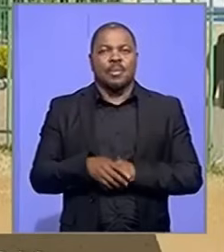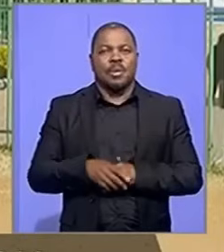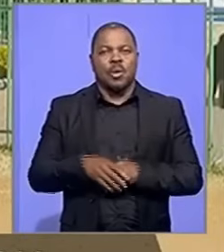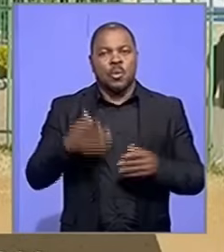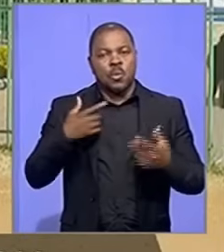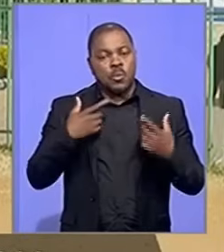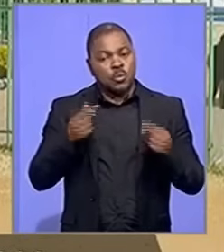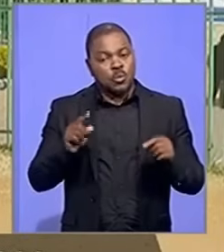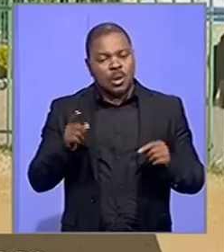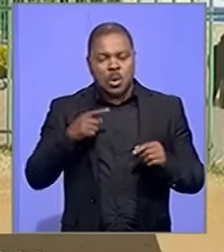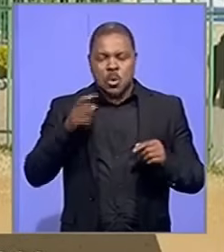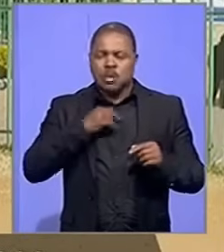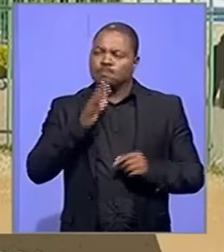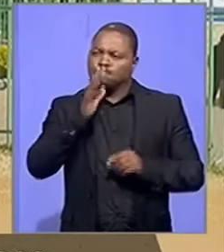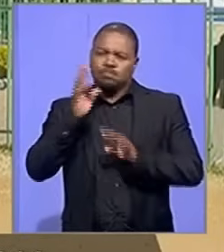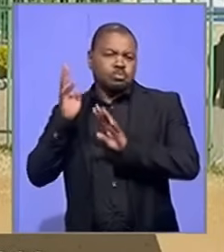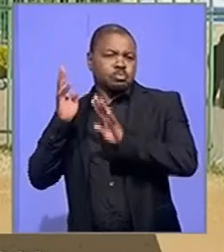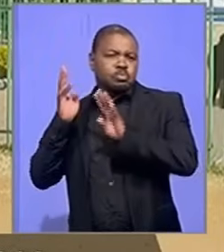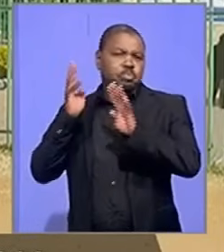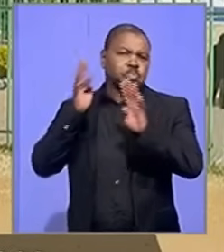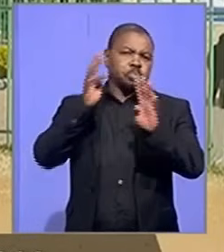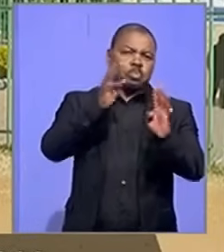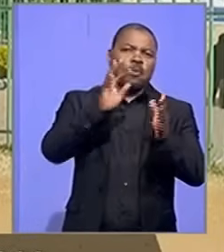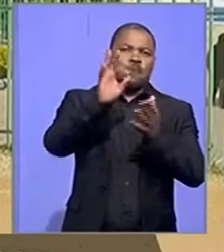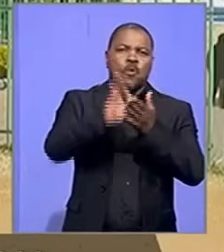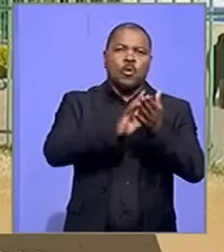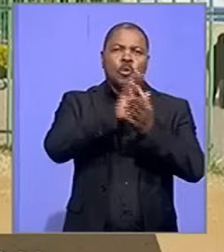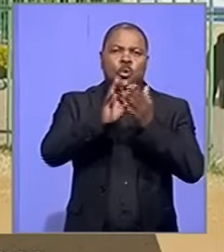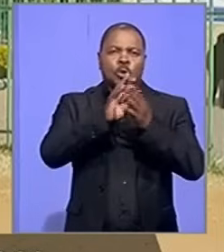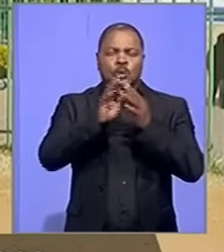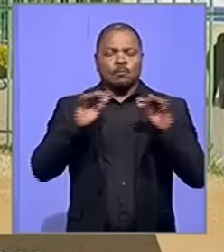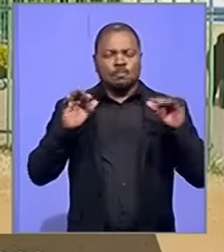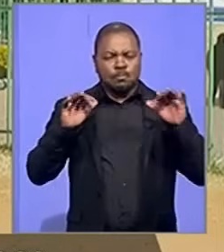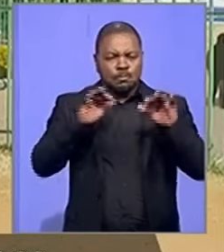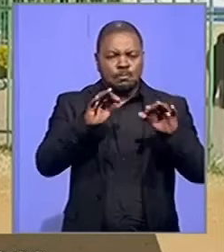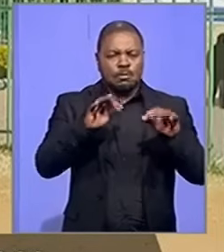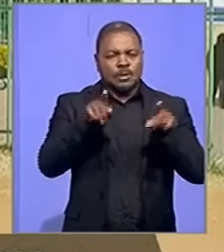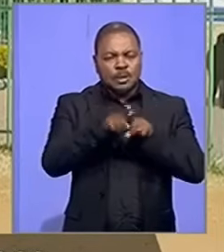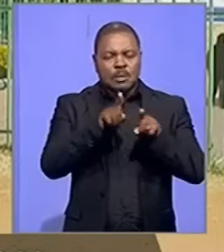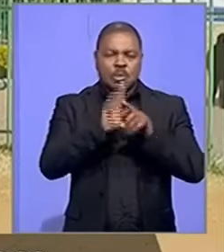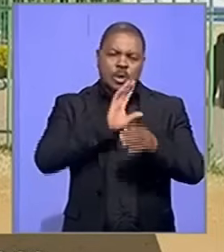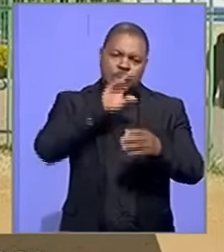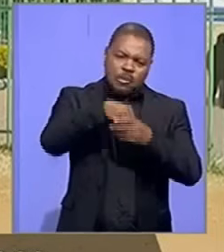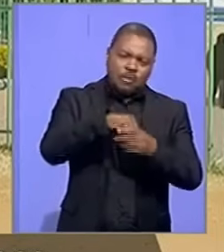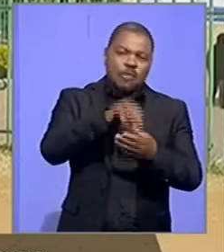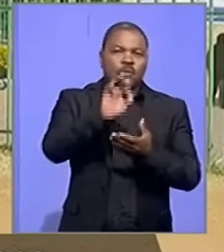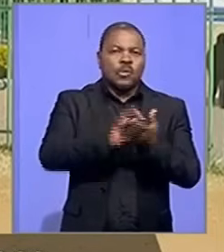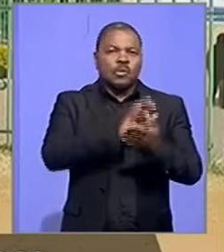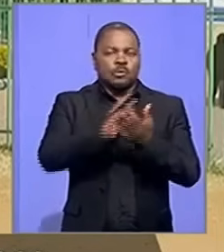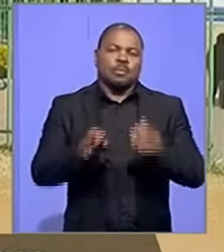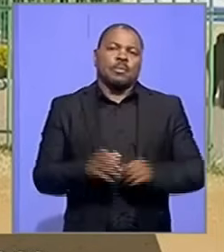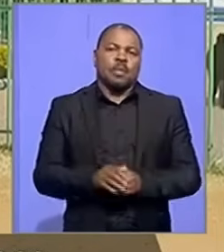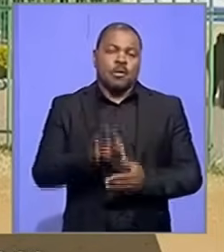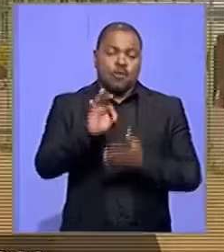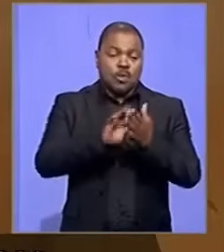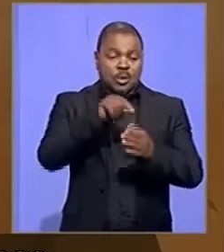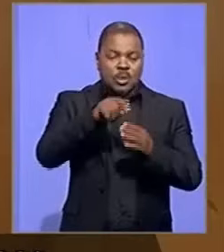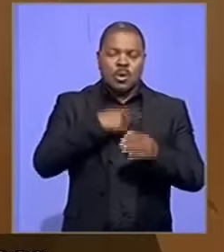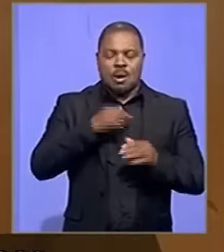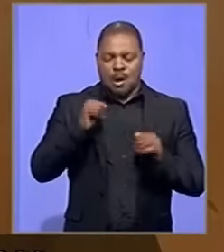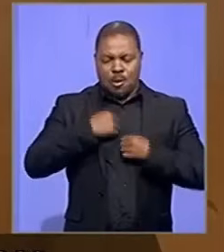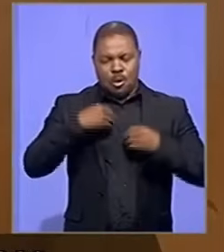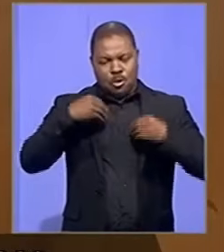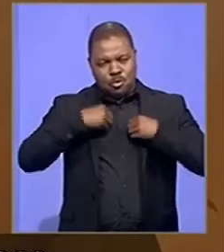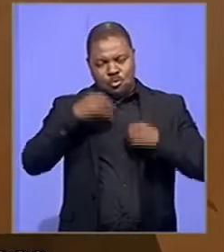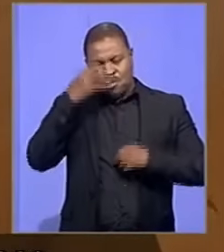re itšwe ka makatana mare ge go wa dikgethong le rena re participate mo dikgethong re kgone go kgetha mmušo o re o nyakana. So we